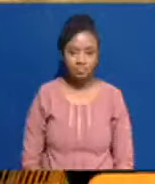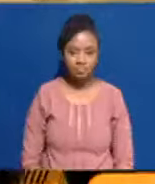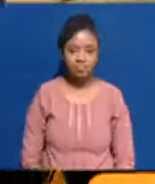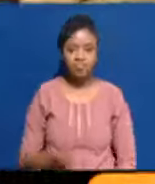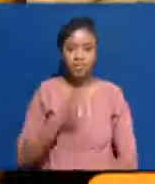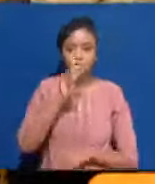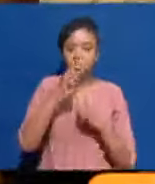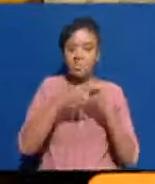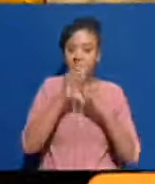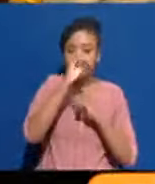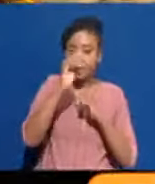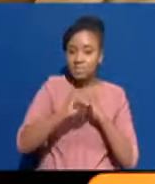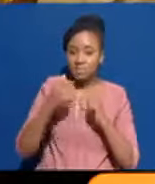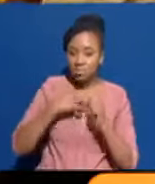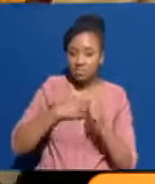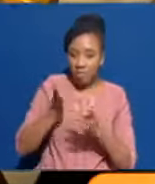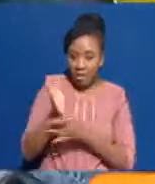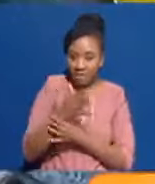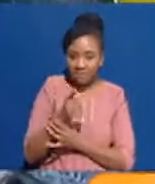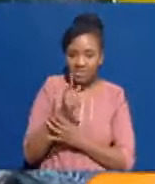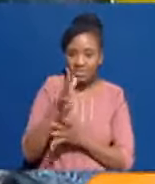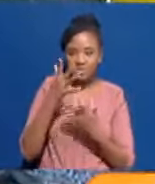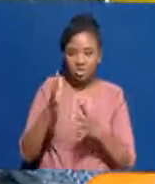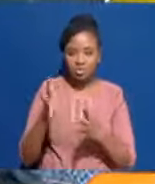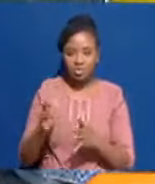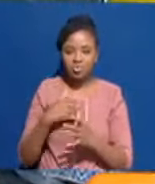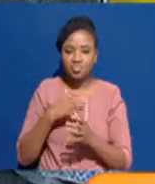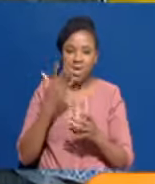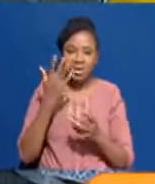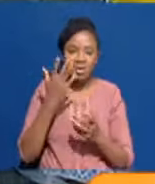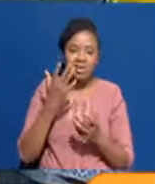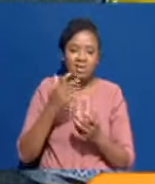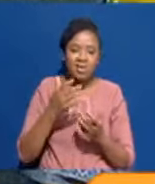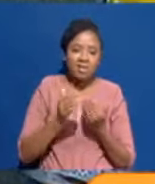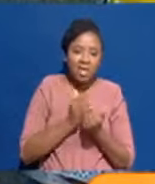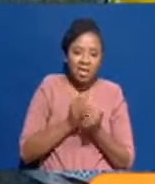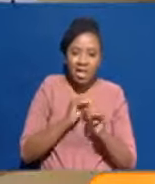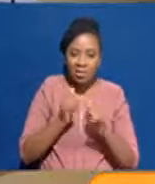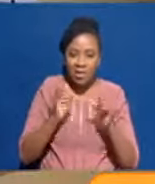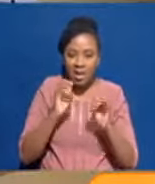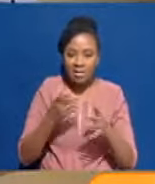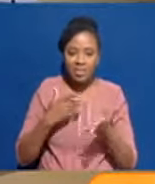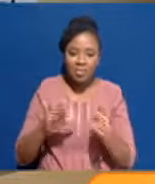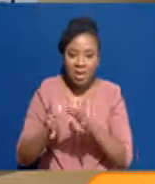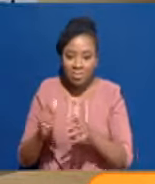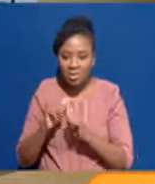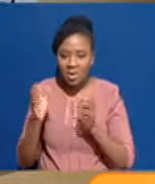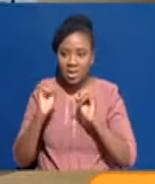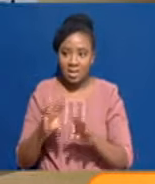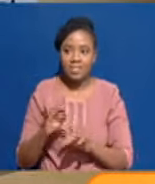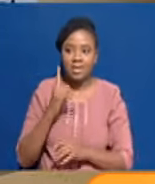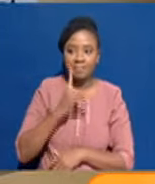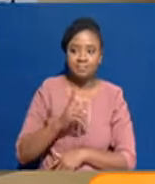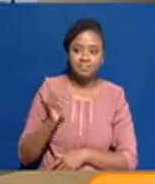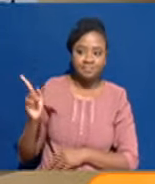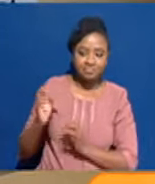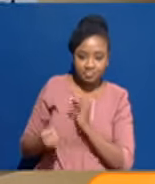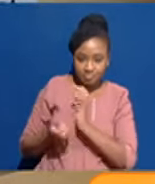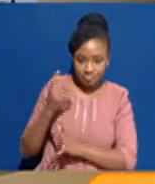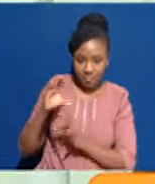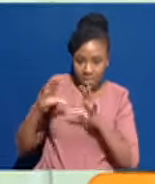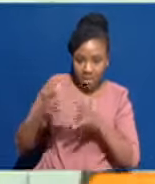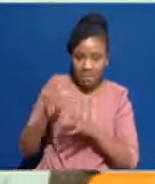handling, transportation, and packaging. This is the gap Francis Nderitu saw and founded Keep It Cool, a venture